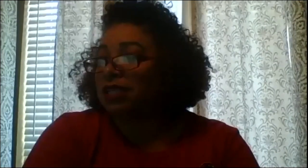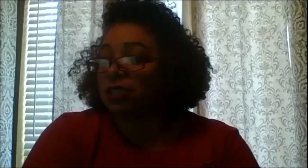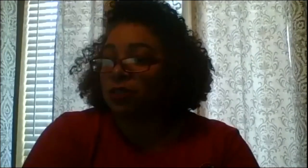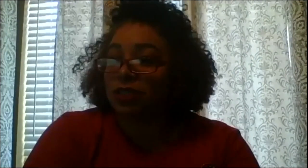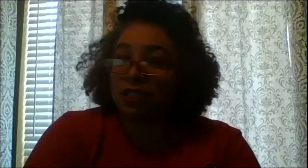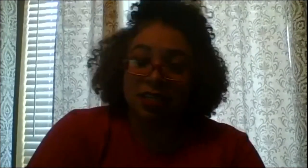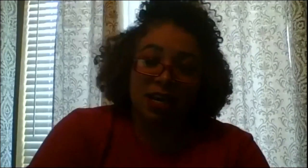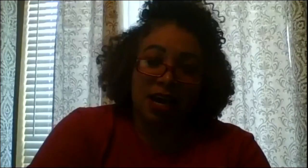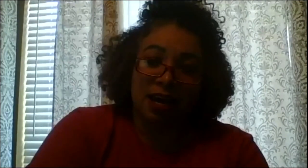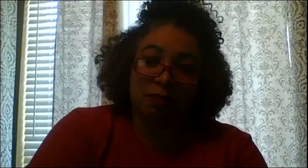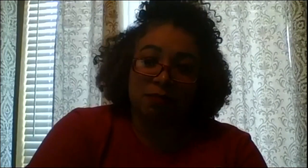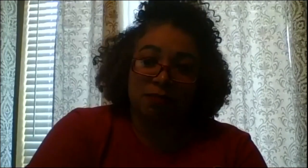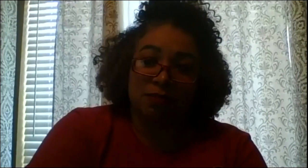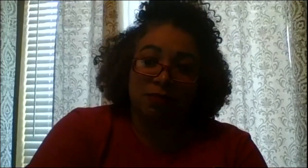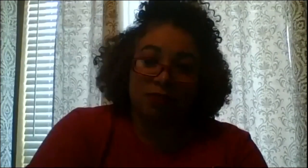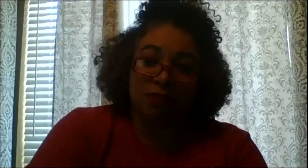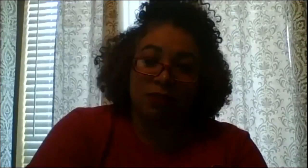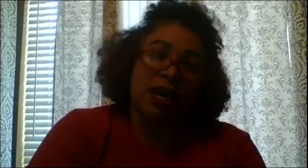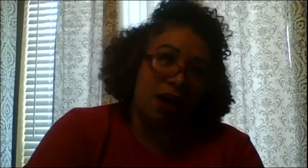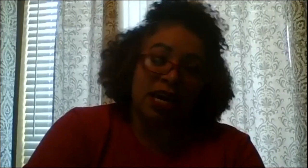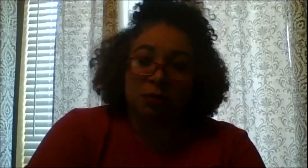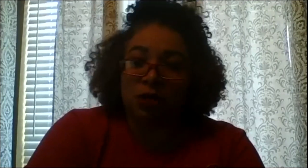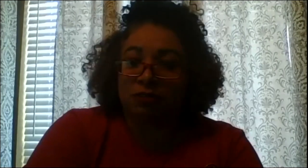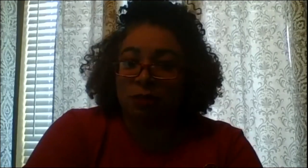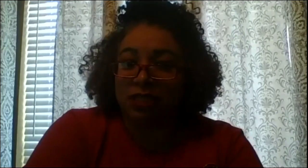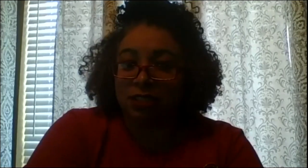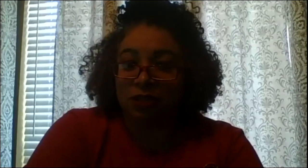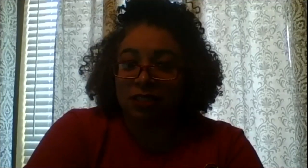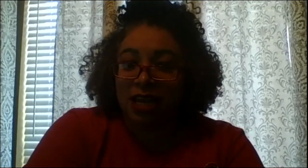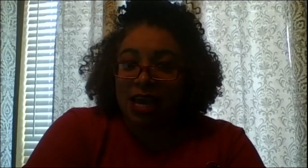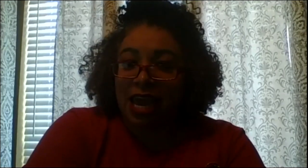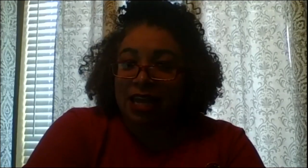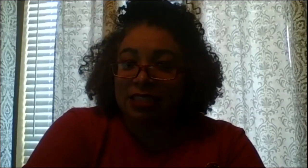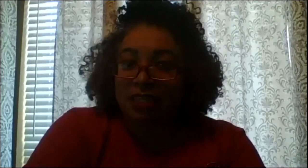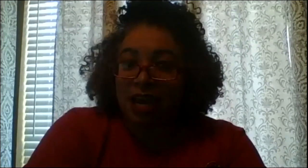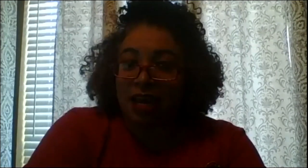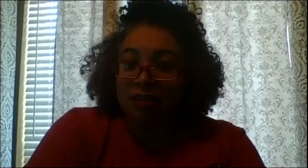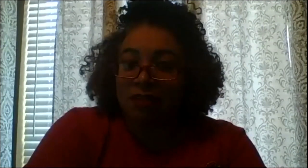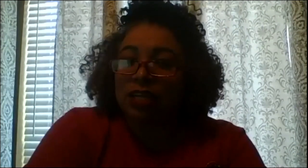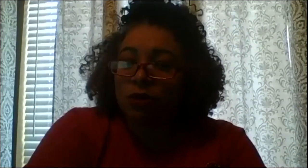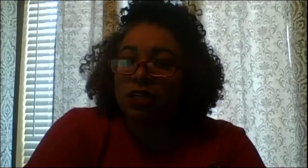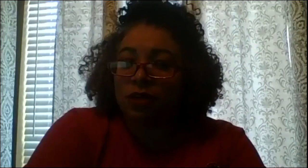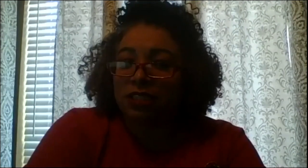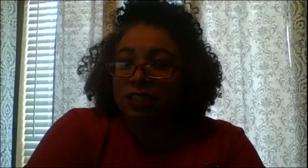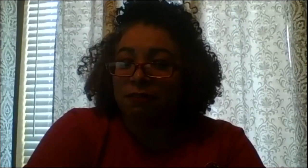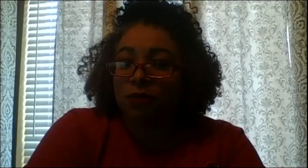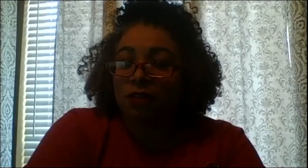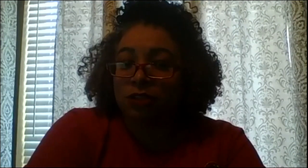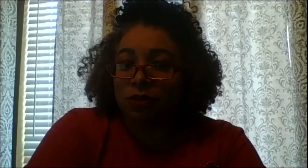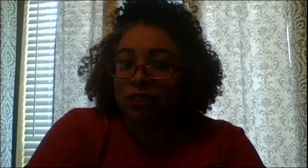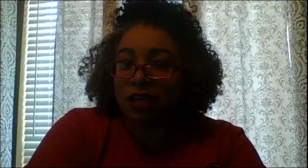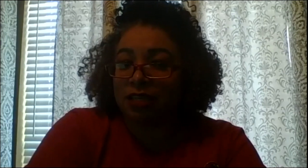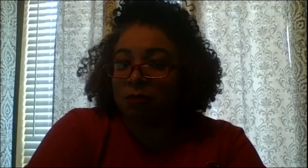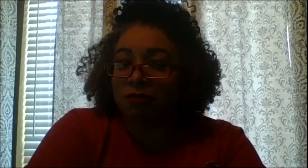for domestic students. Um, on-campus program for domestic students. And I do also assist a few